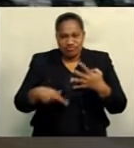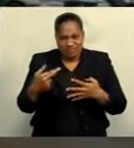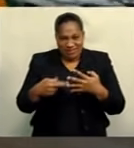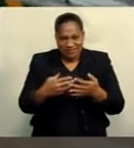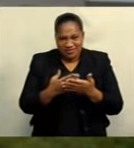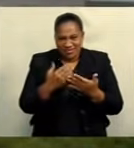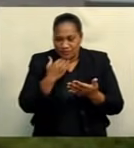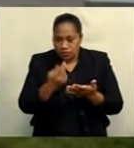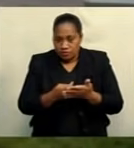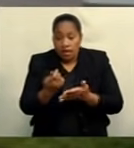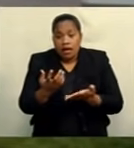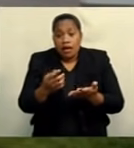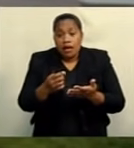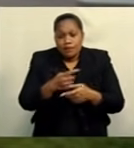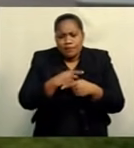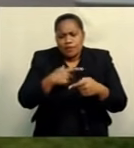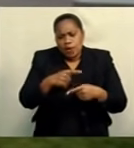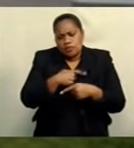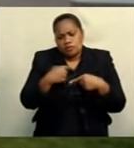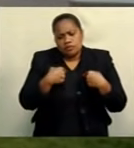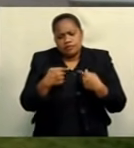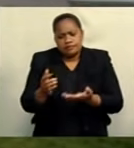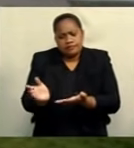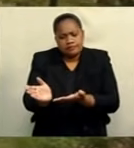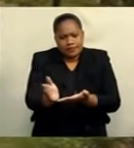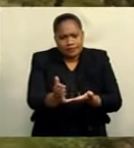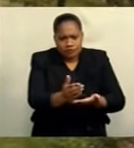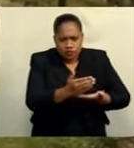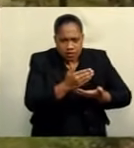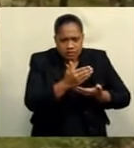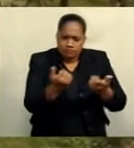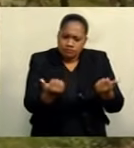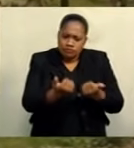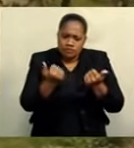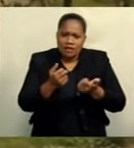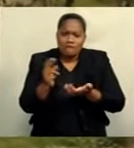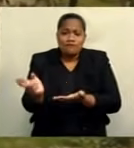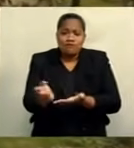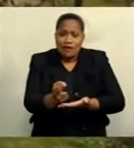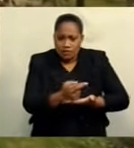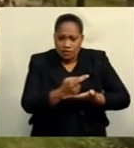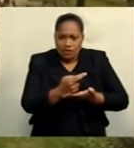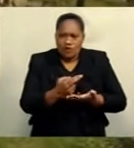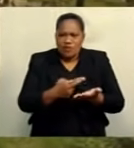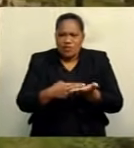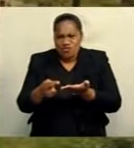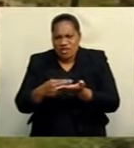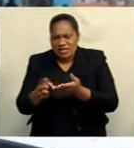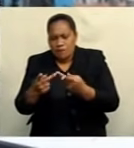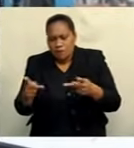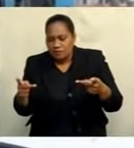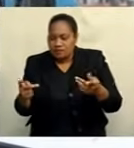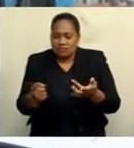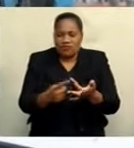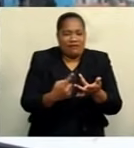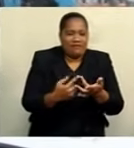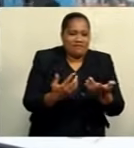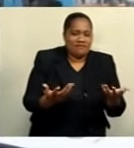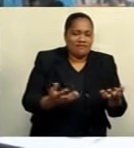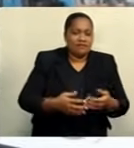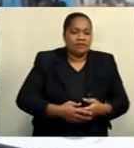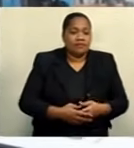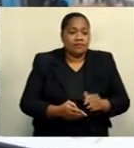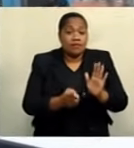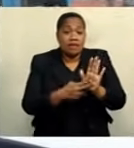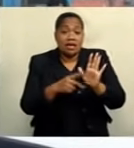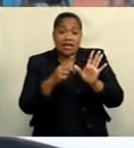are able to collect enough revenue from rental properties or through other means. Outgoing Nasinu